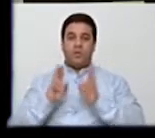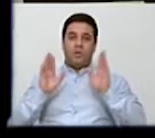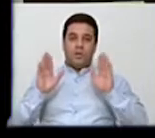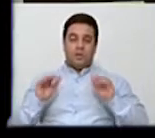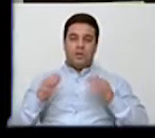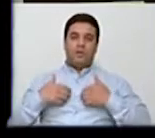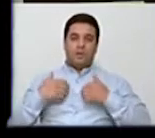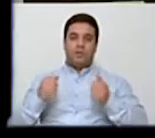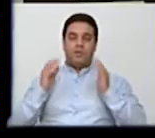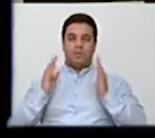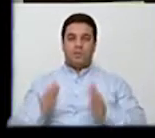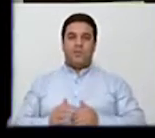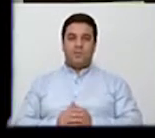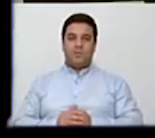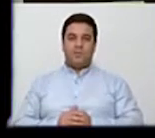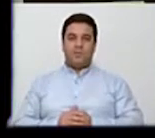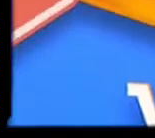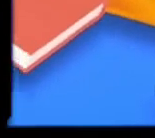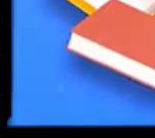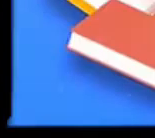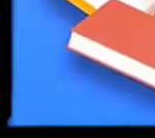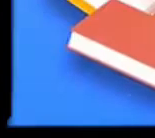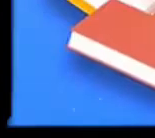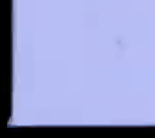ko'rishguncha xayr salomat bo'ling.